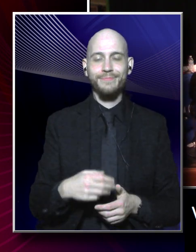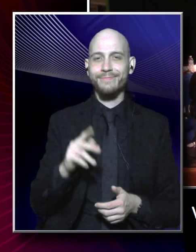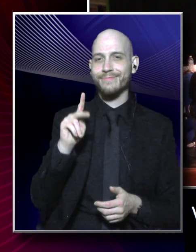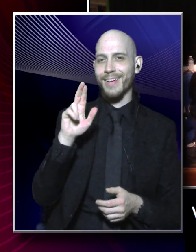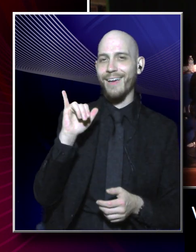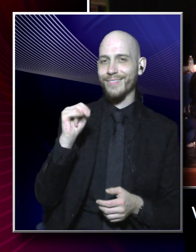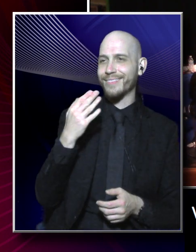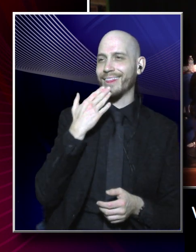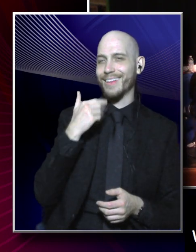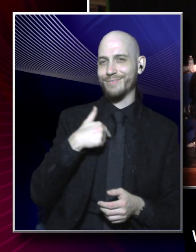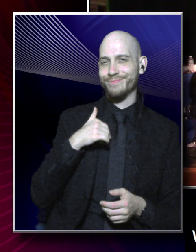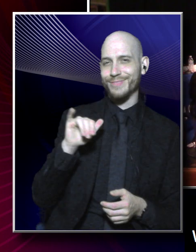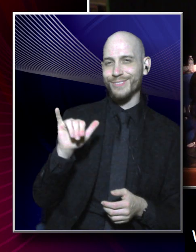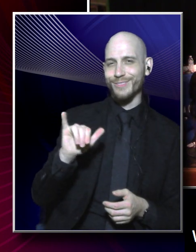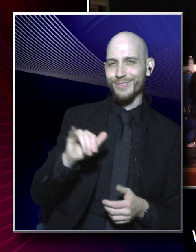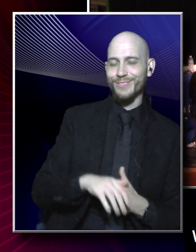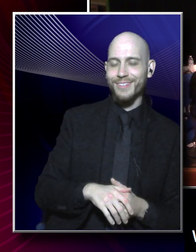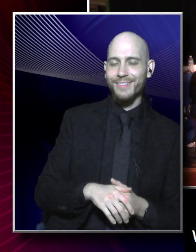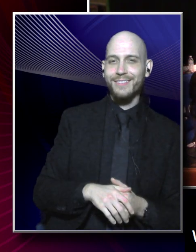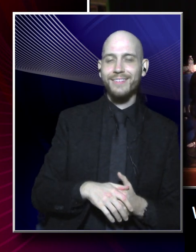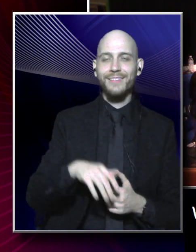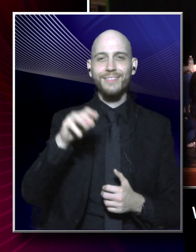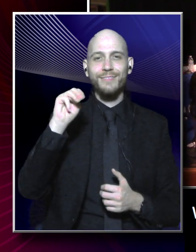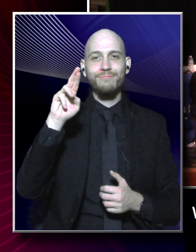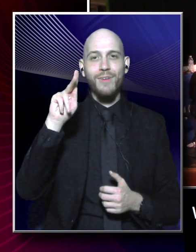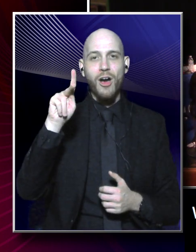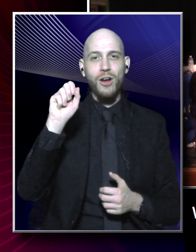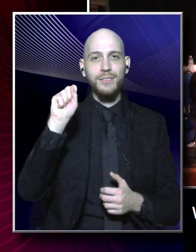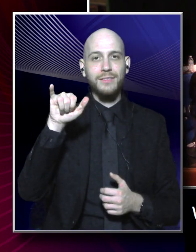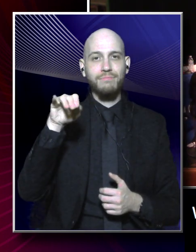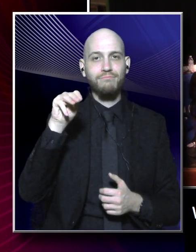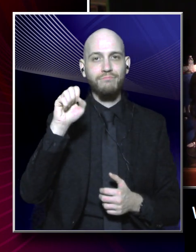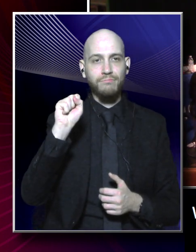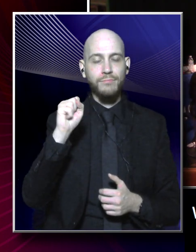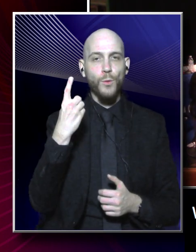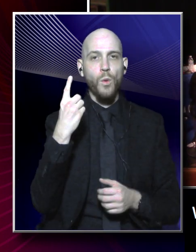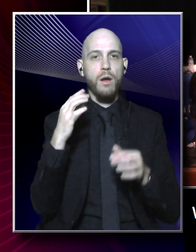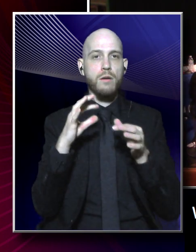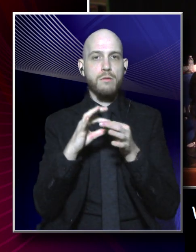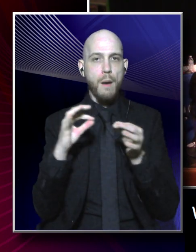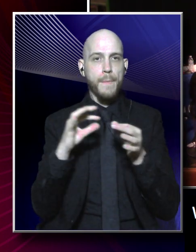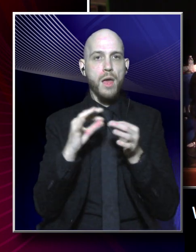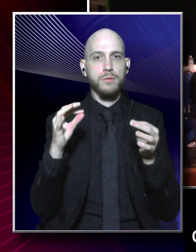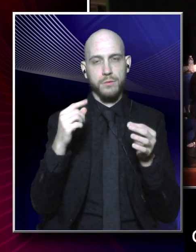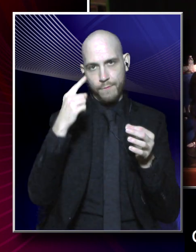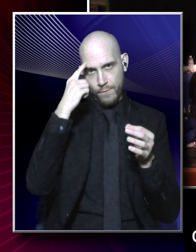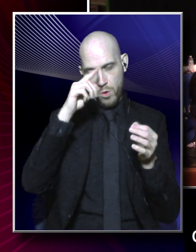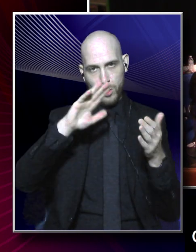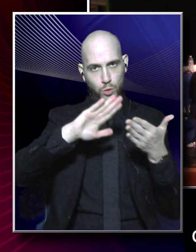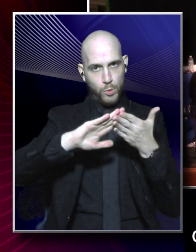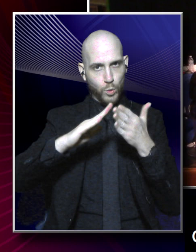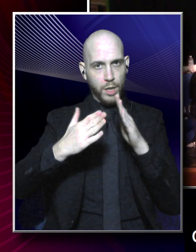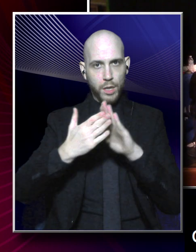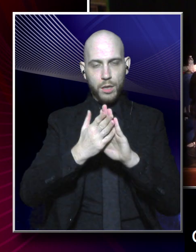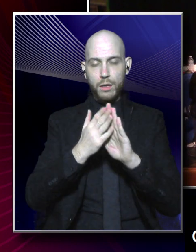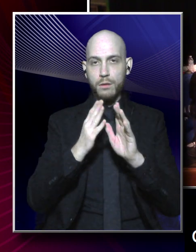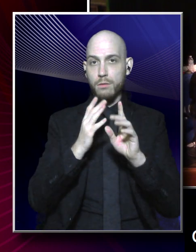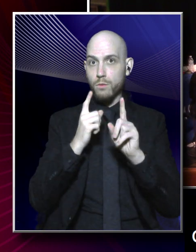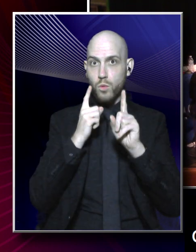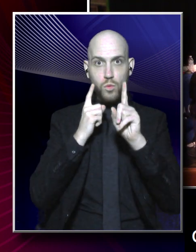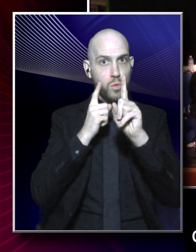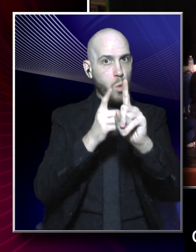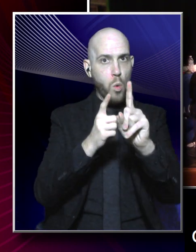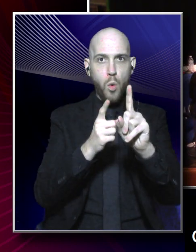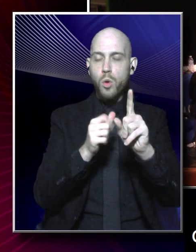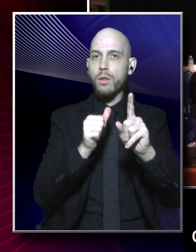in terms of the concept. It's not to you, it's to the community. The point is not, though, to create a circumventional system to go around